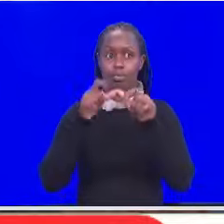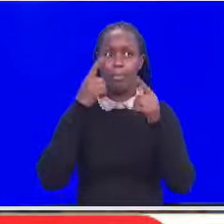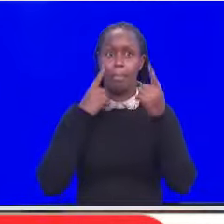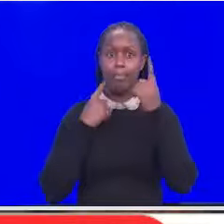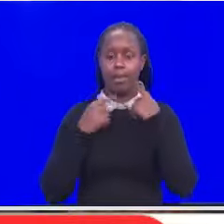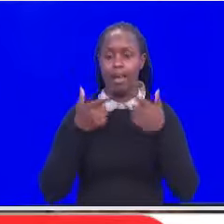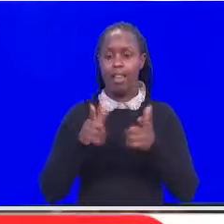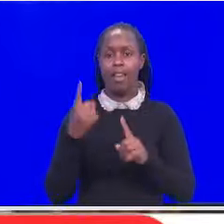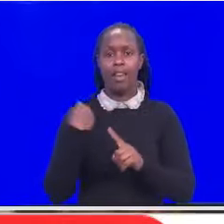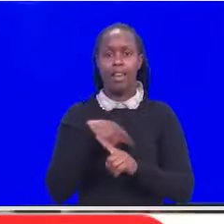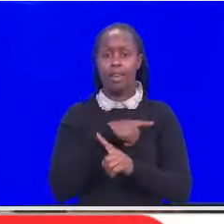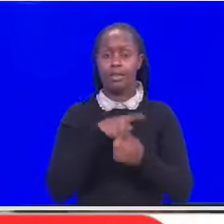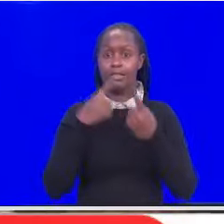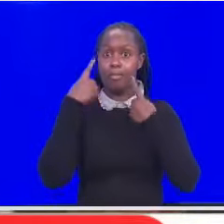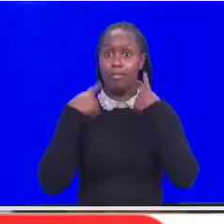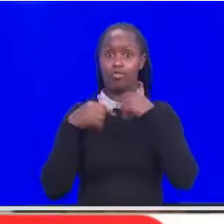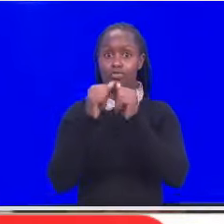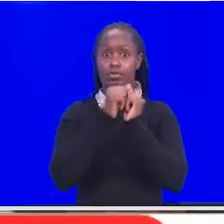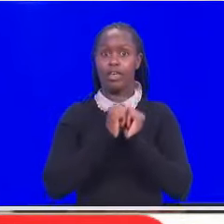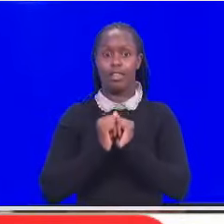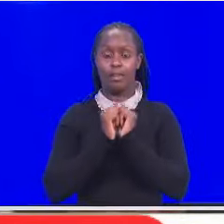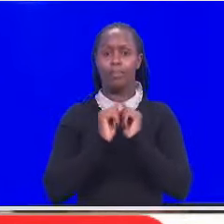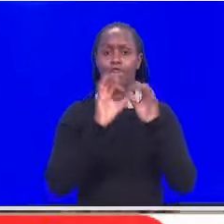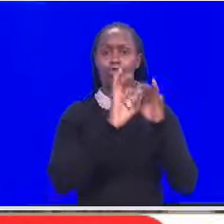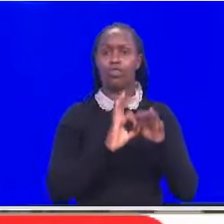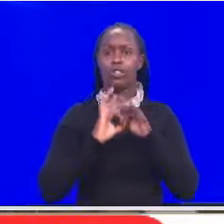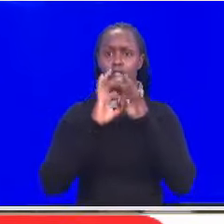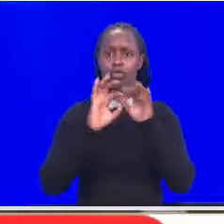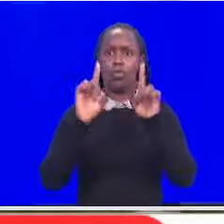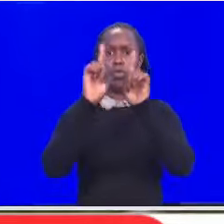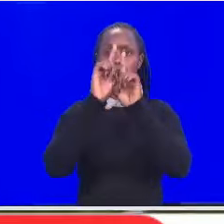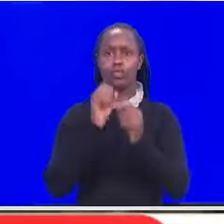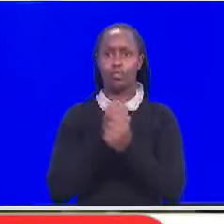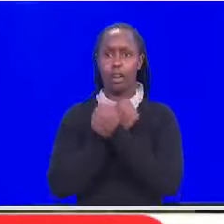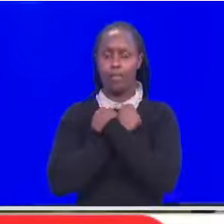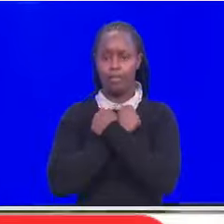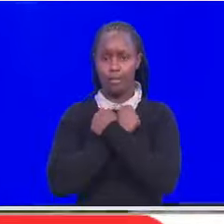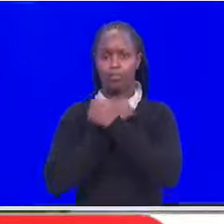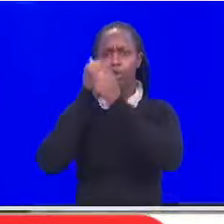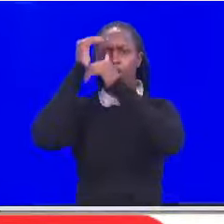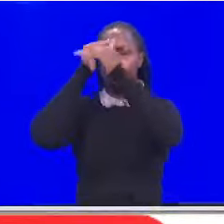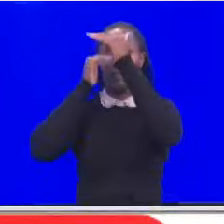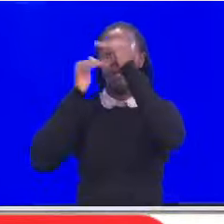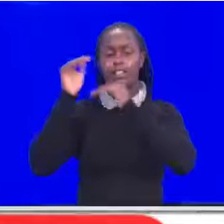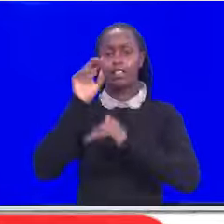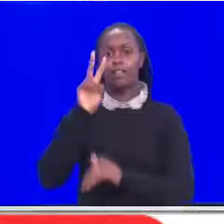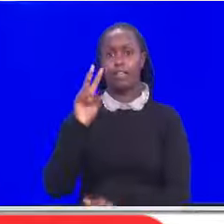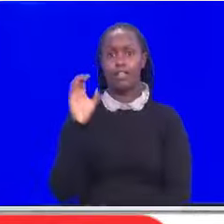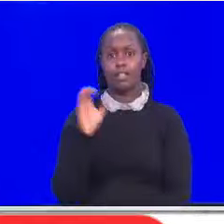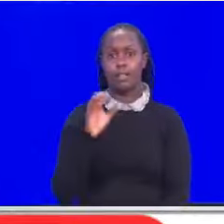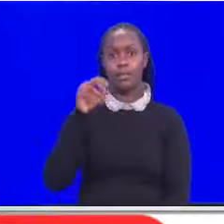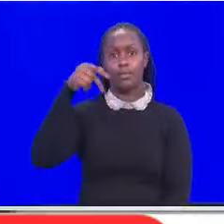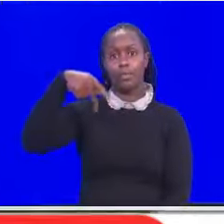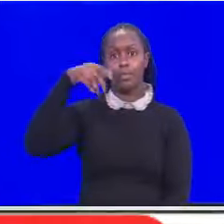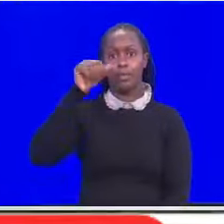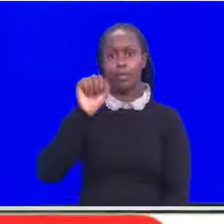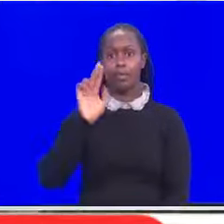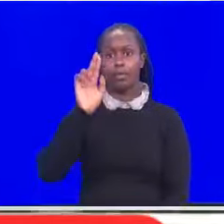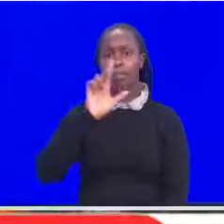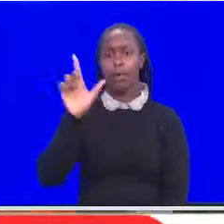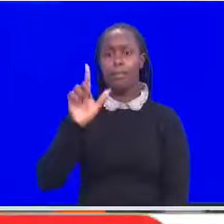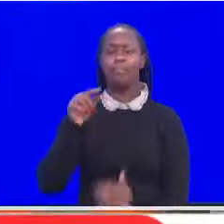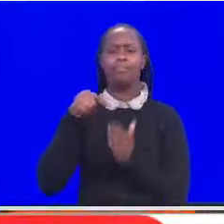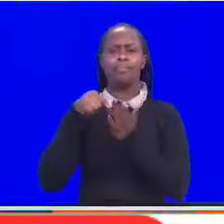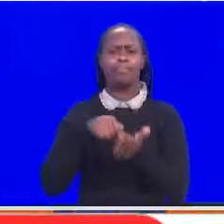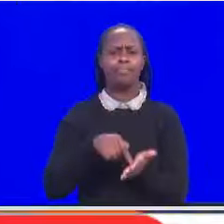let us mourn in togetherness, in unity, and in love. Kenyatta University's Vice Chancellor Paul Wainaina has